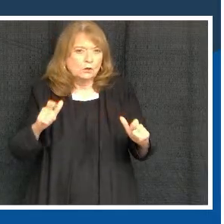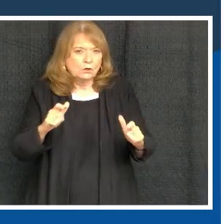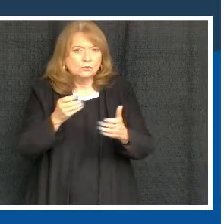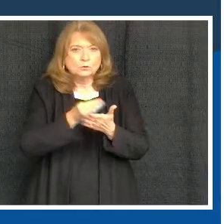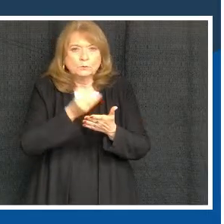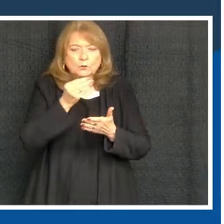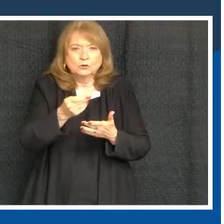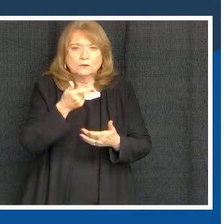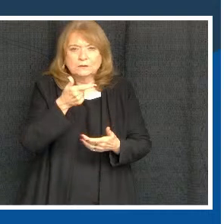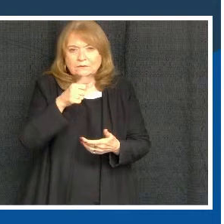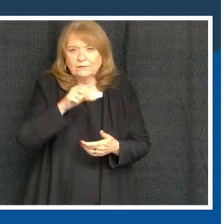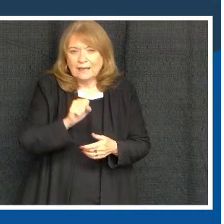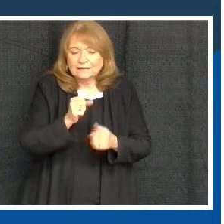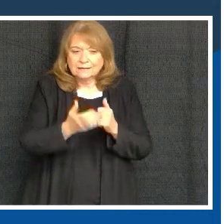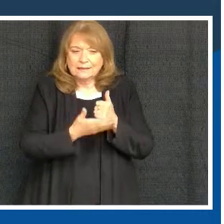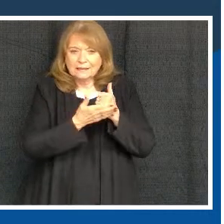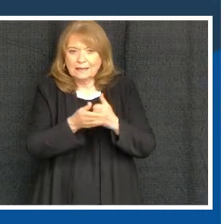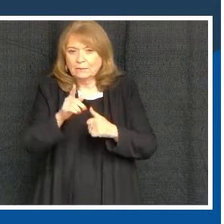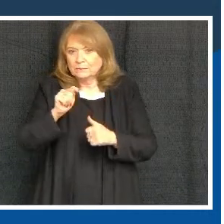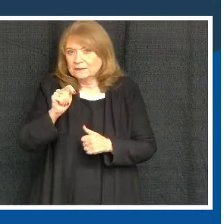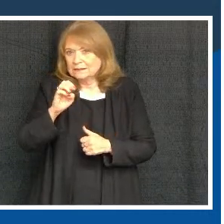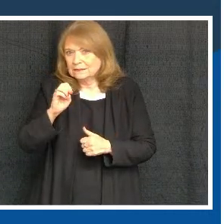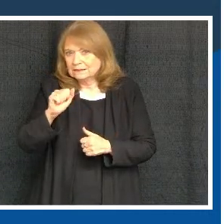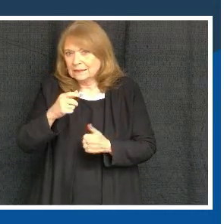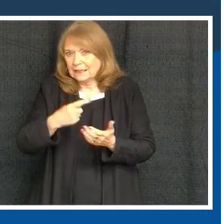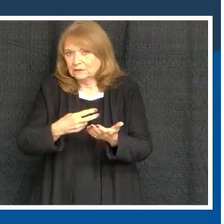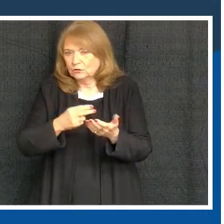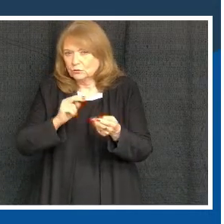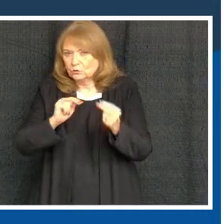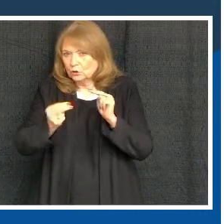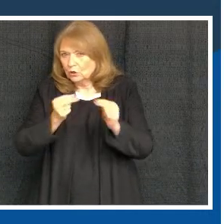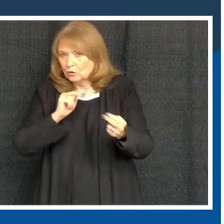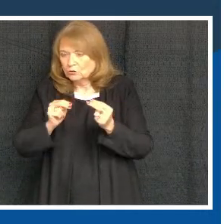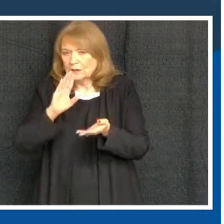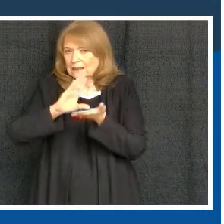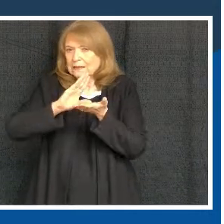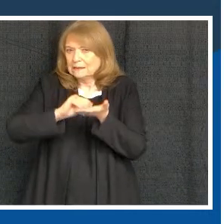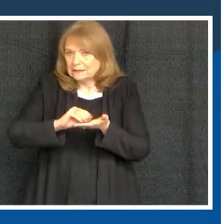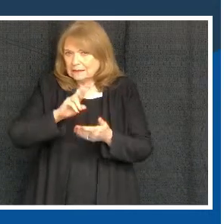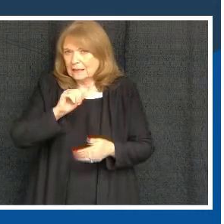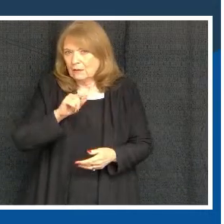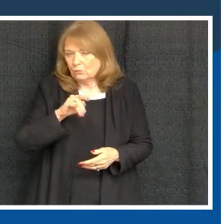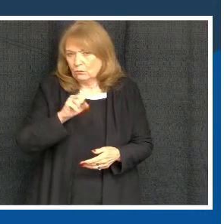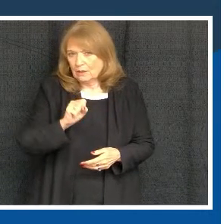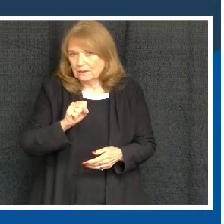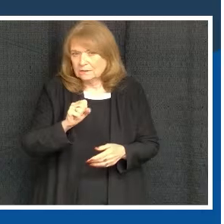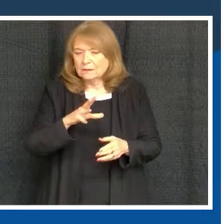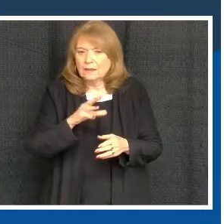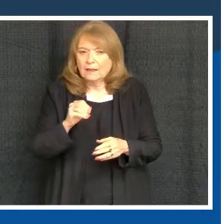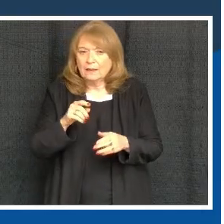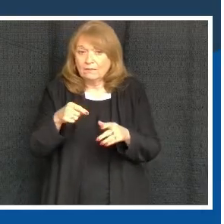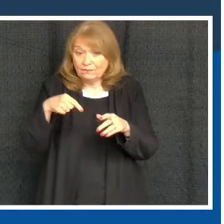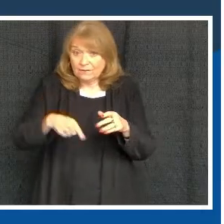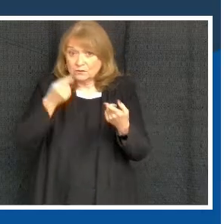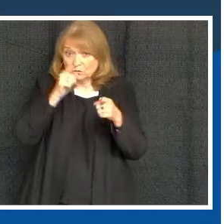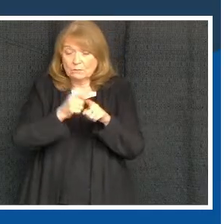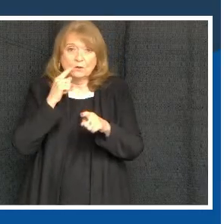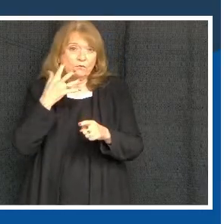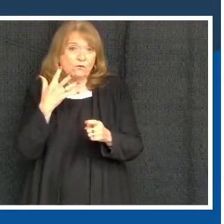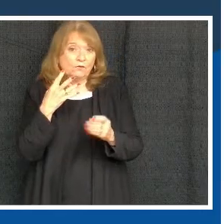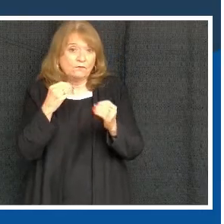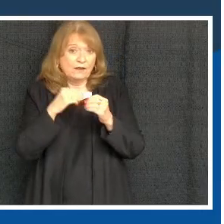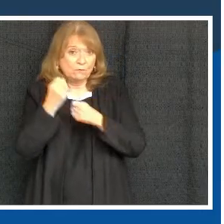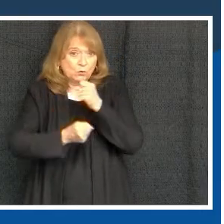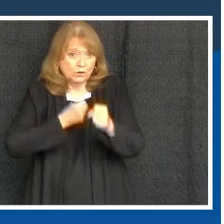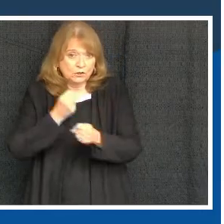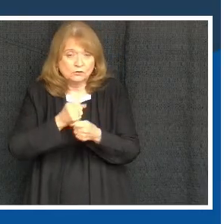which also enables TAC to negotiate discount rates for these large quantities. This agreement is for an additional 5-year period and